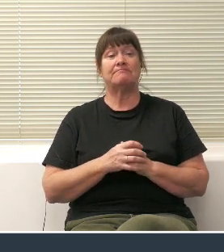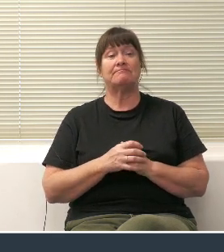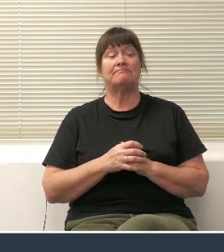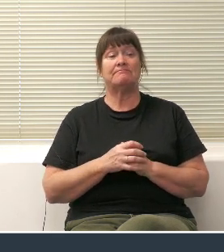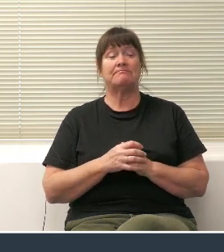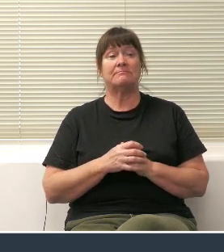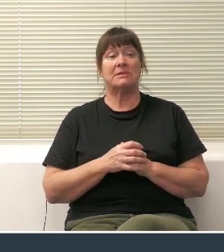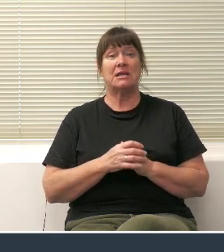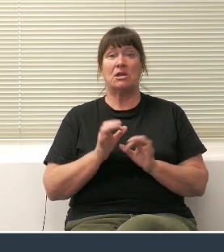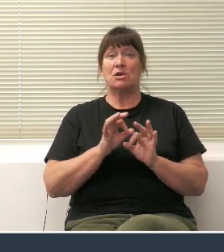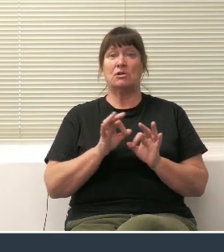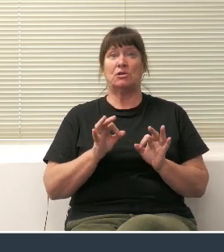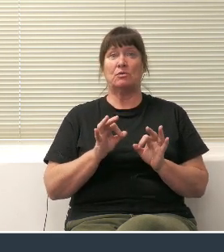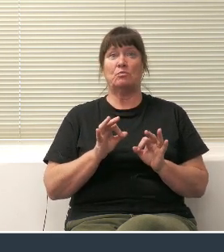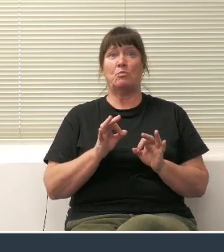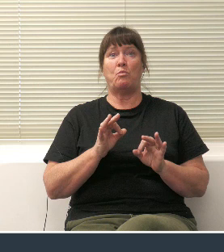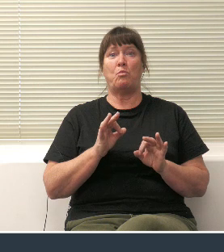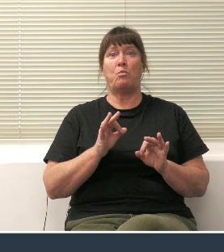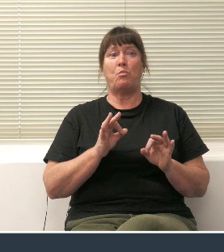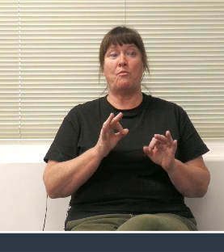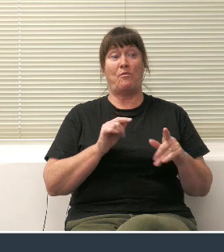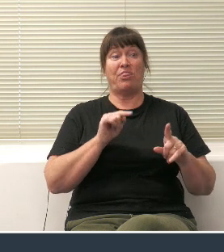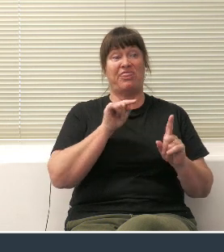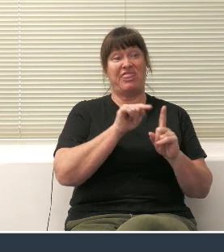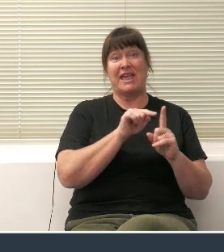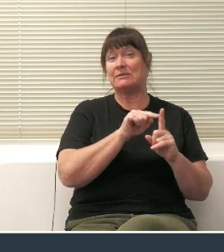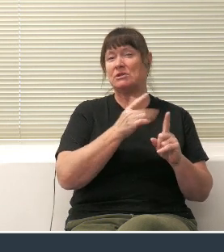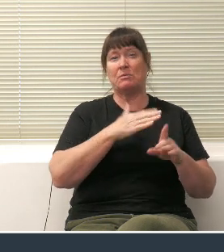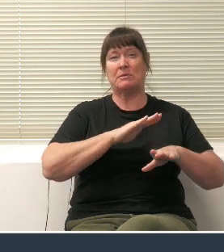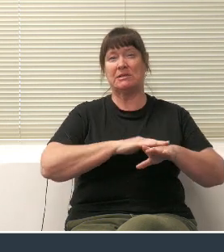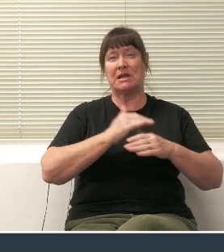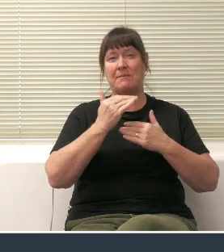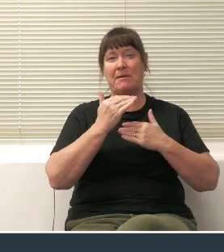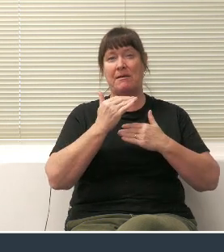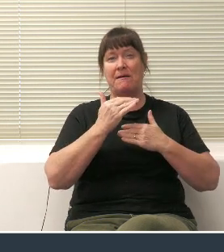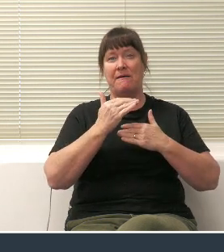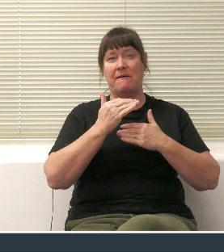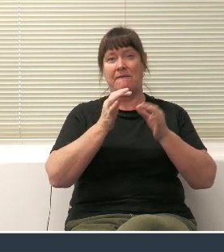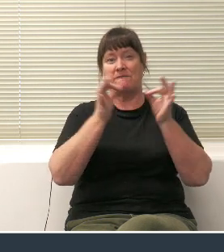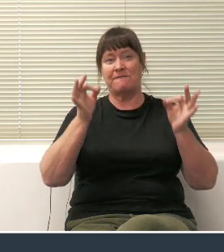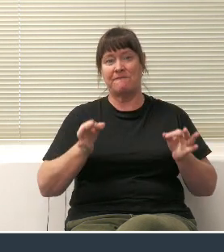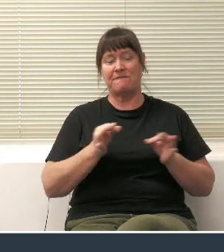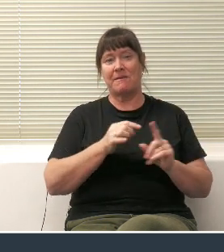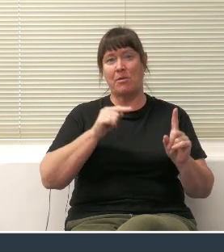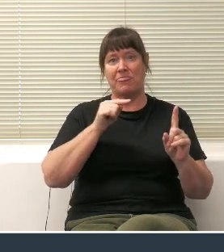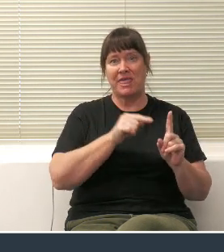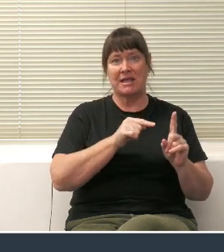I don't think we want to put a time frame on that. We want to put a time frame on the